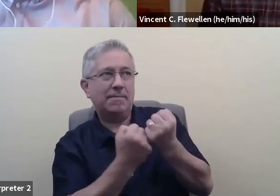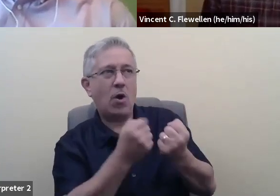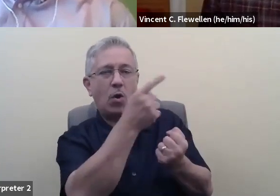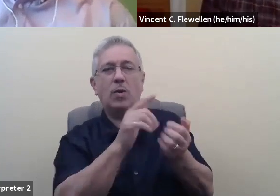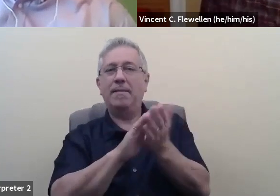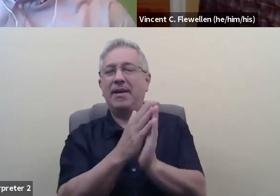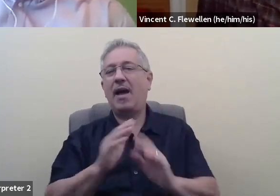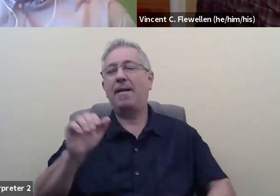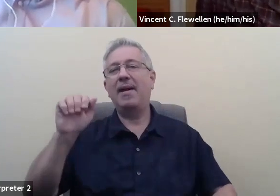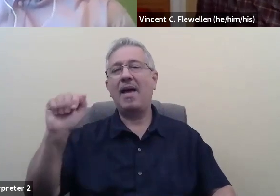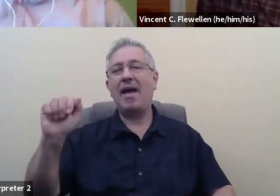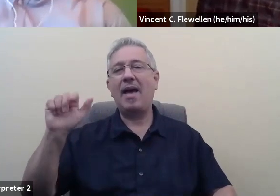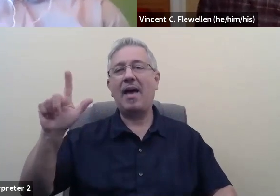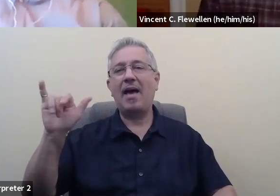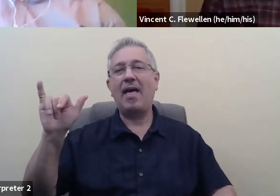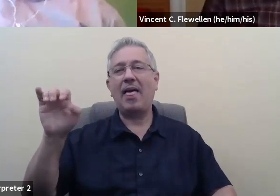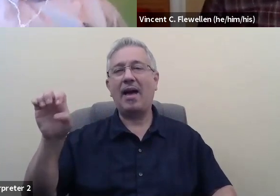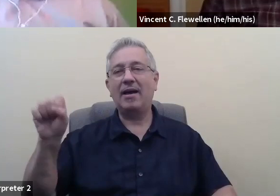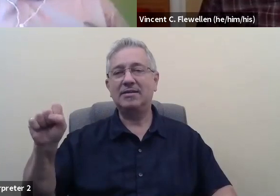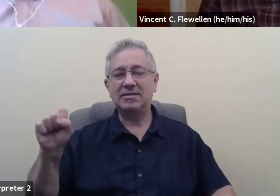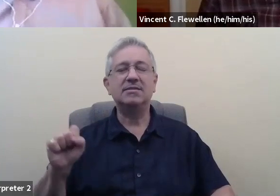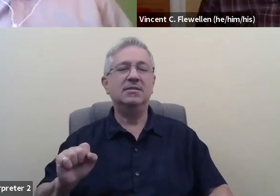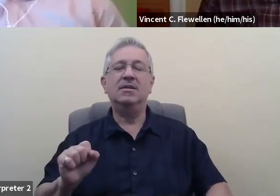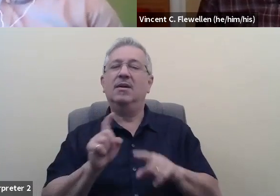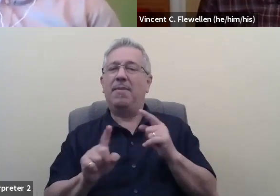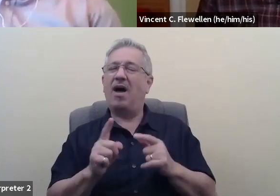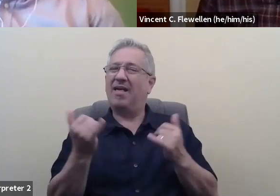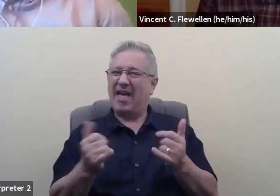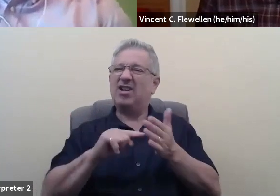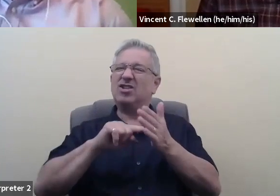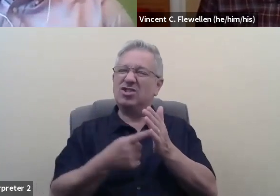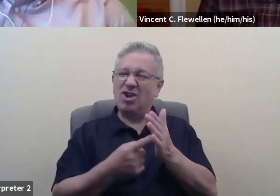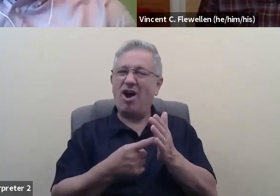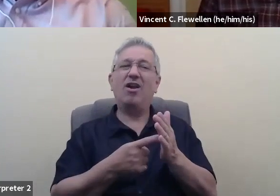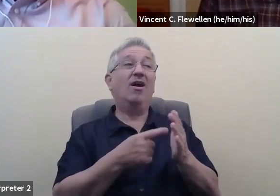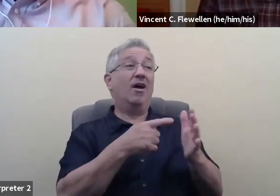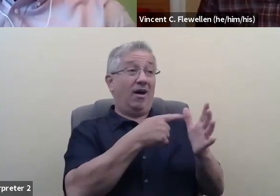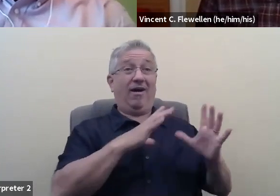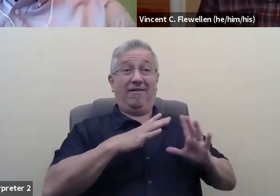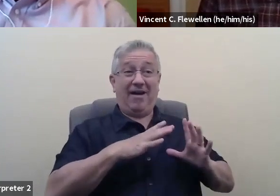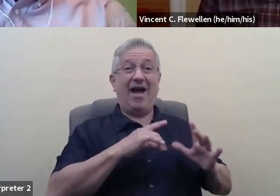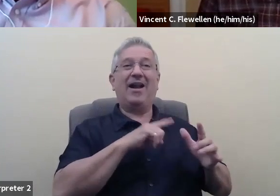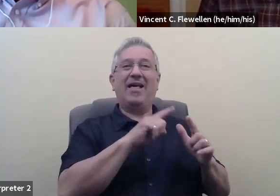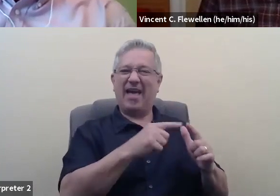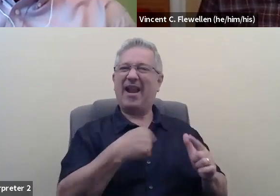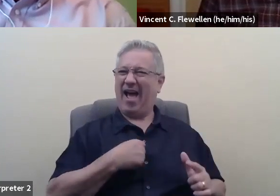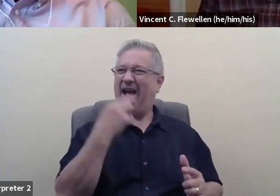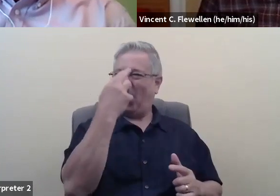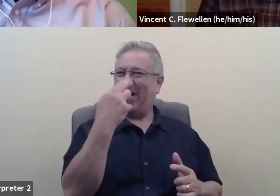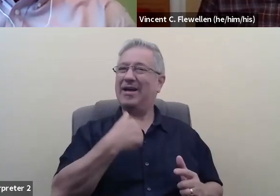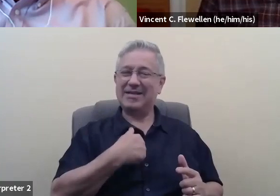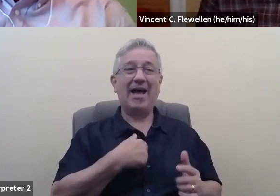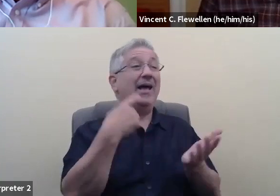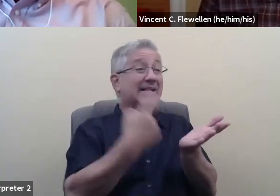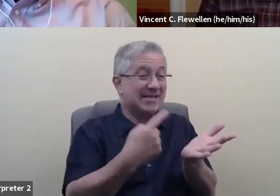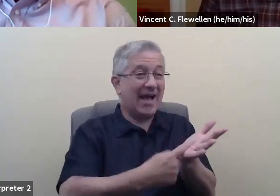because it became labor for me to have discussions with